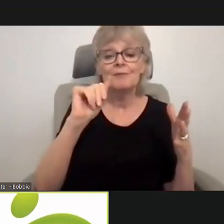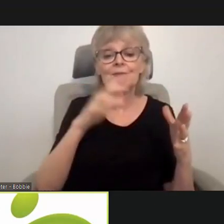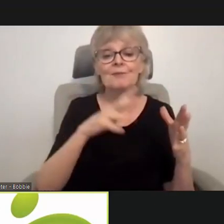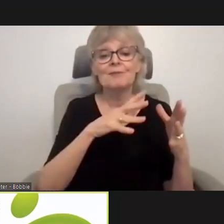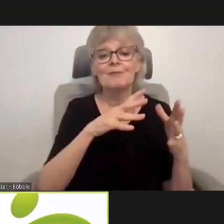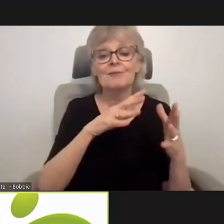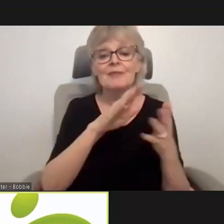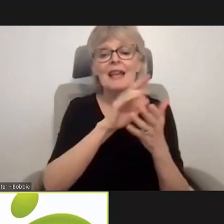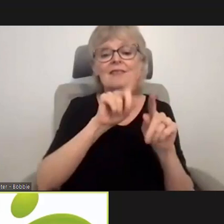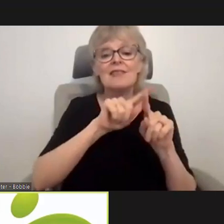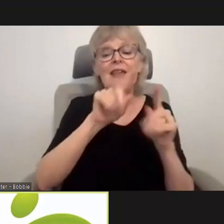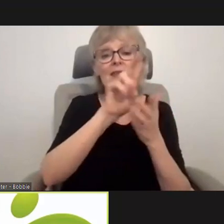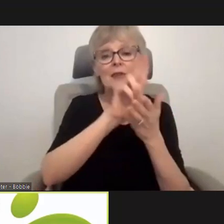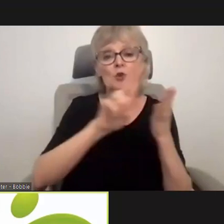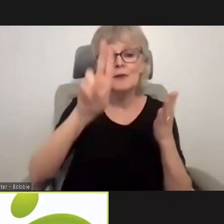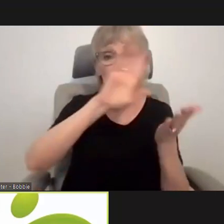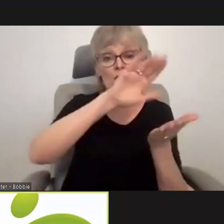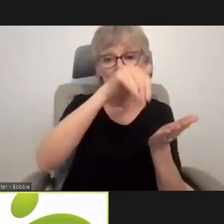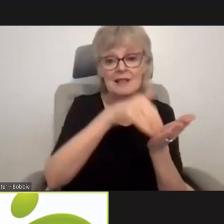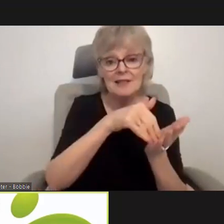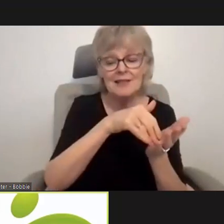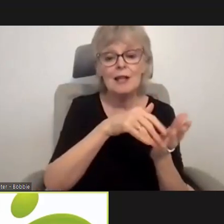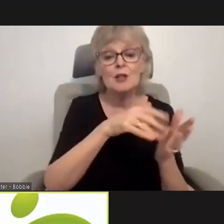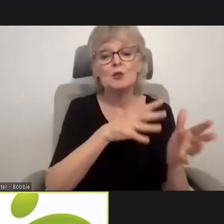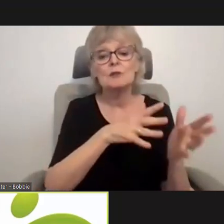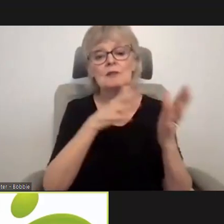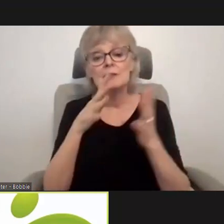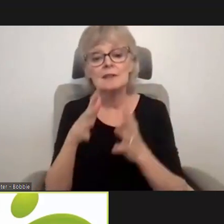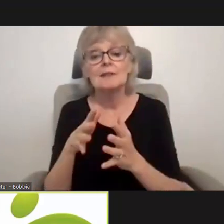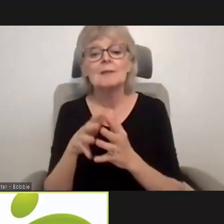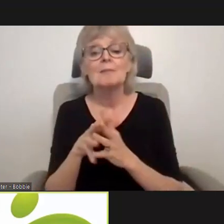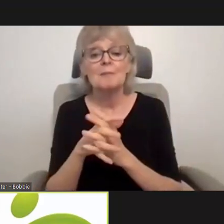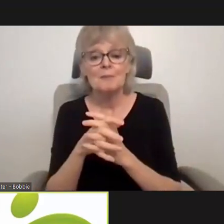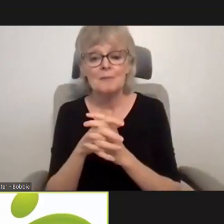to take this thing head on. So